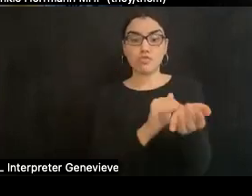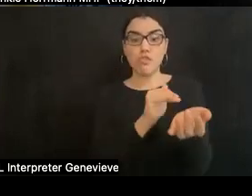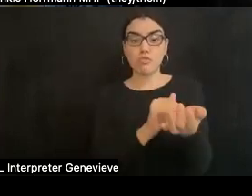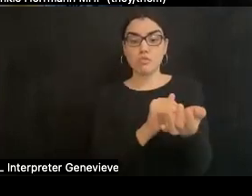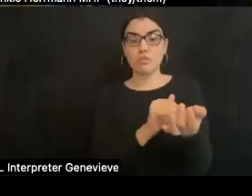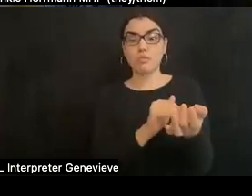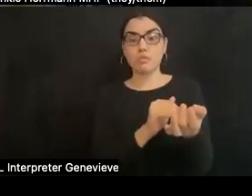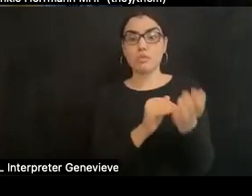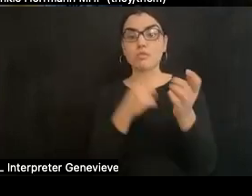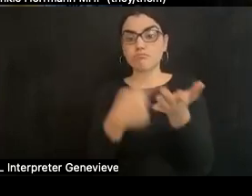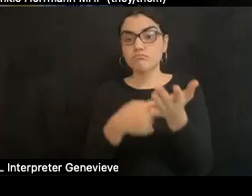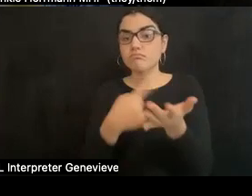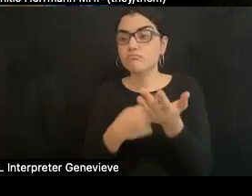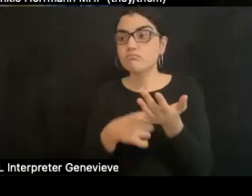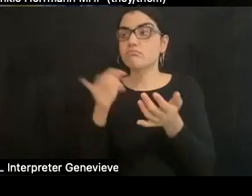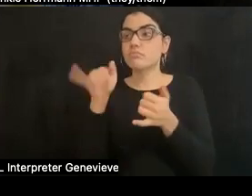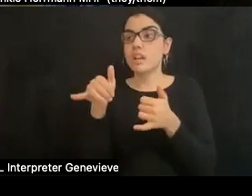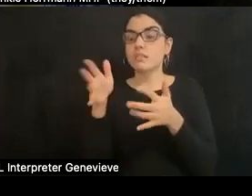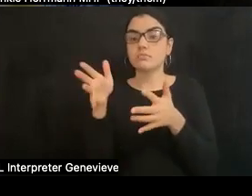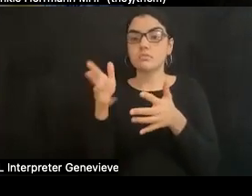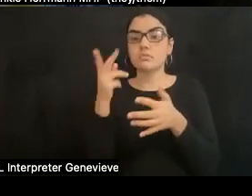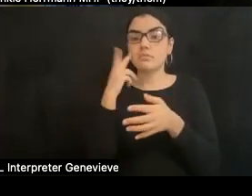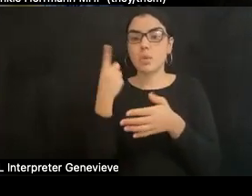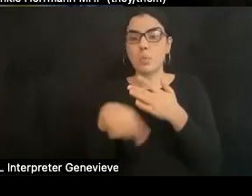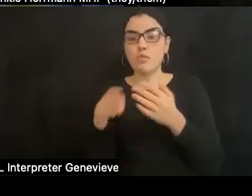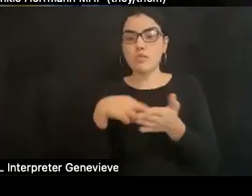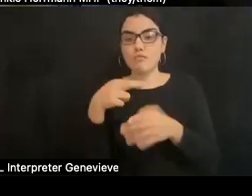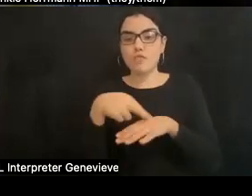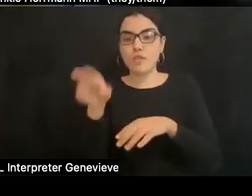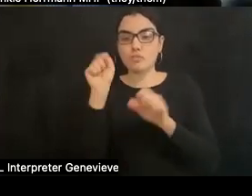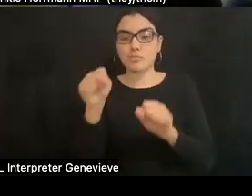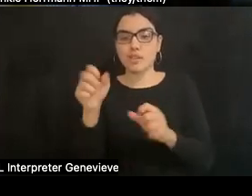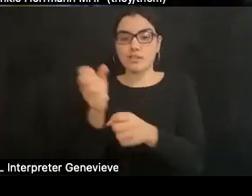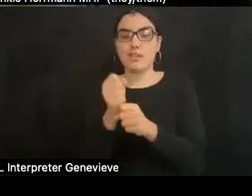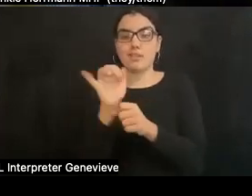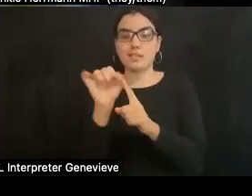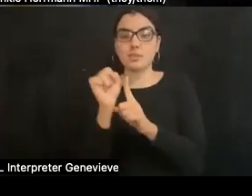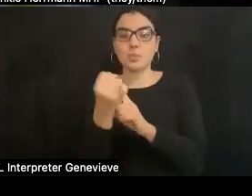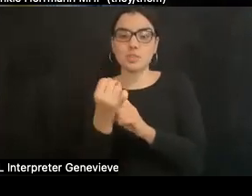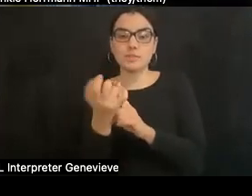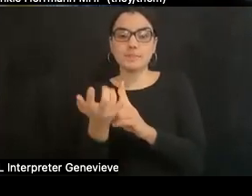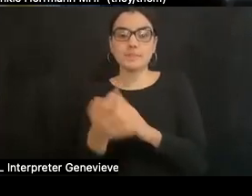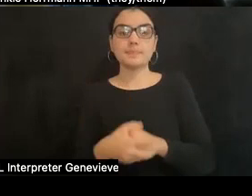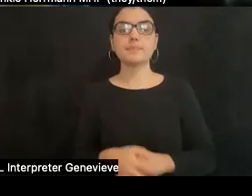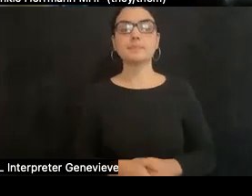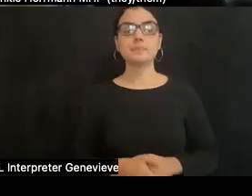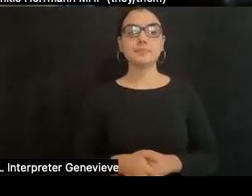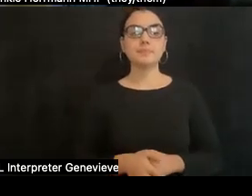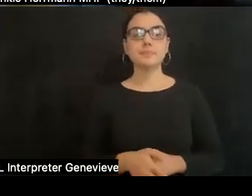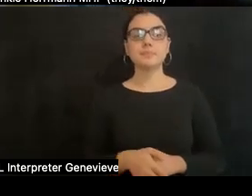that question with the individual and see what kind of referrals that you can get for that particular situation. Cool.